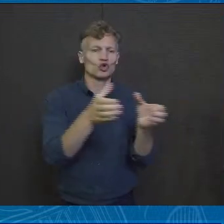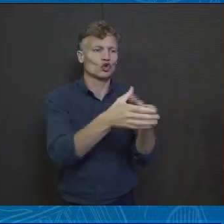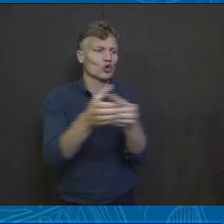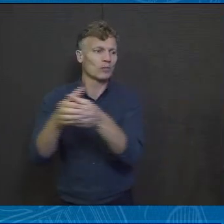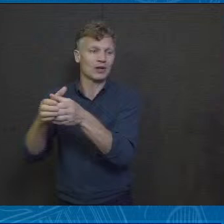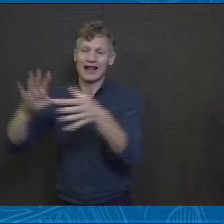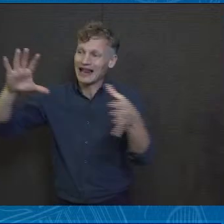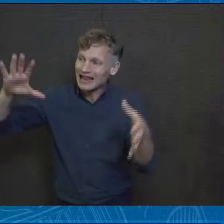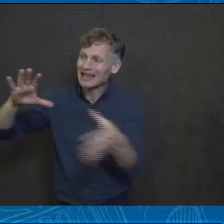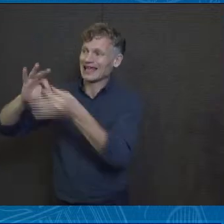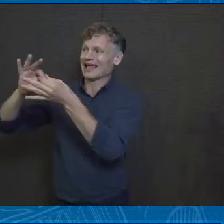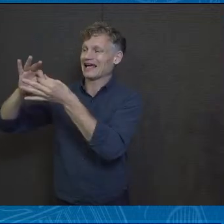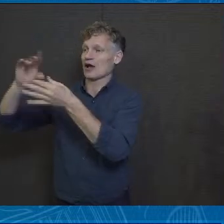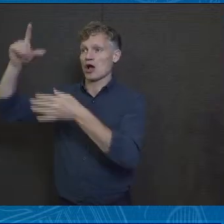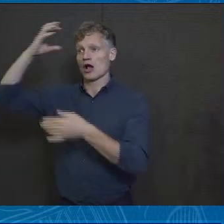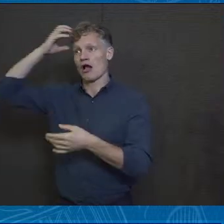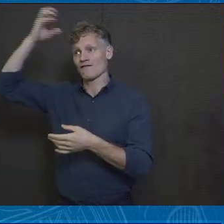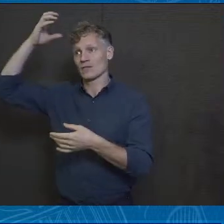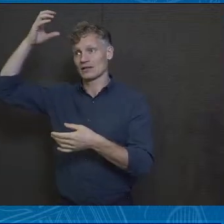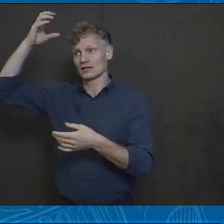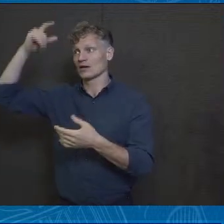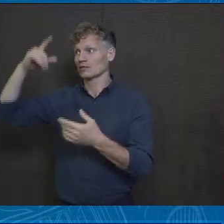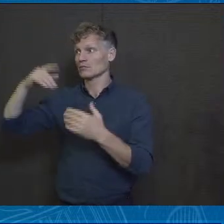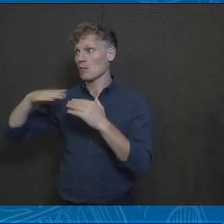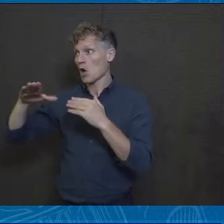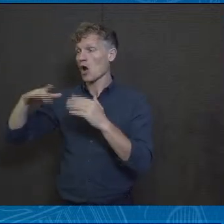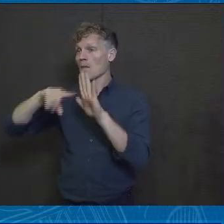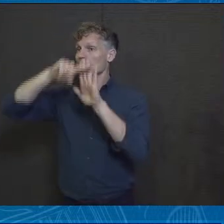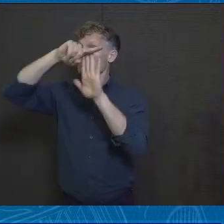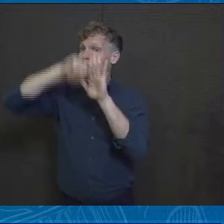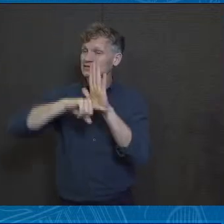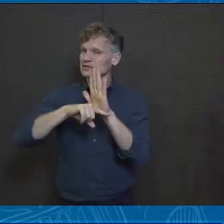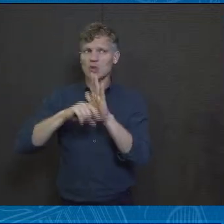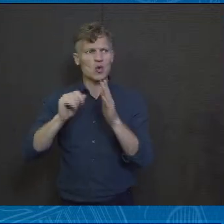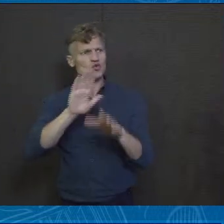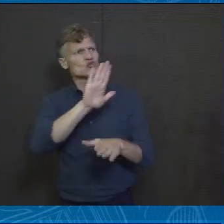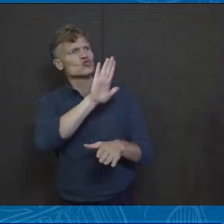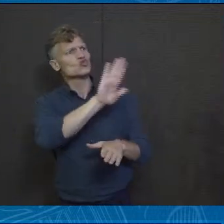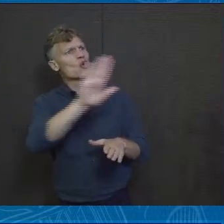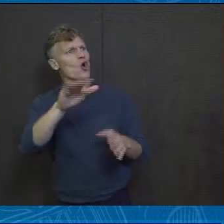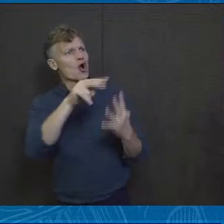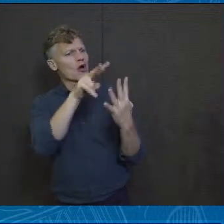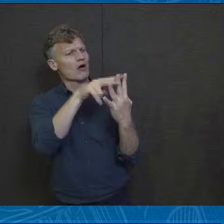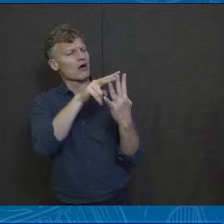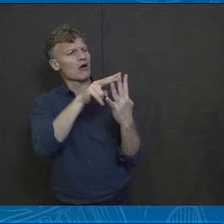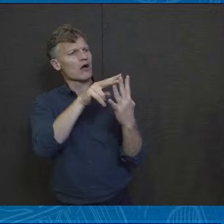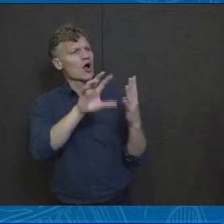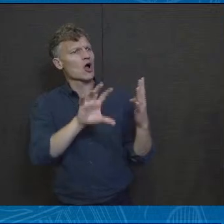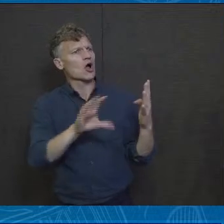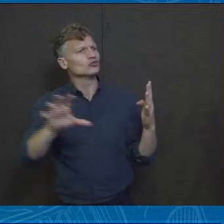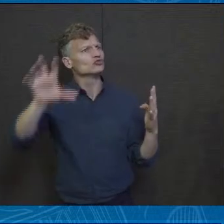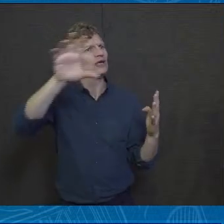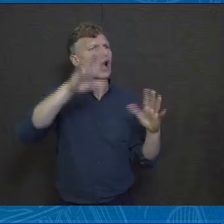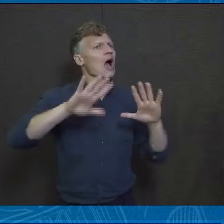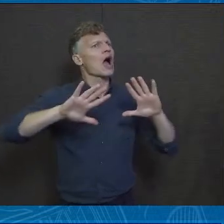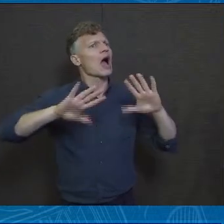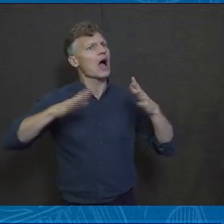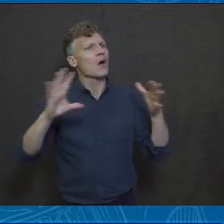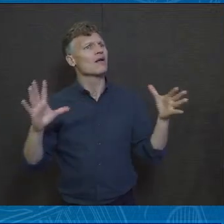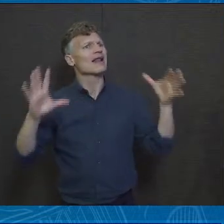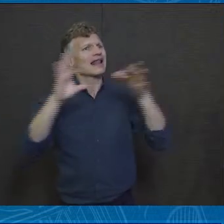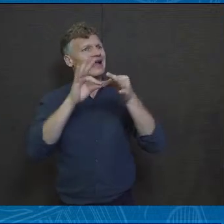on the seats on policy making. In your countries, how are you maximizing organized groups in terms of policy